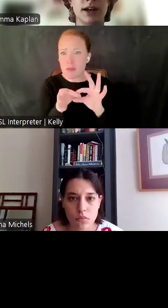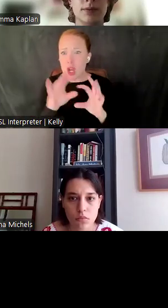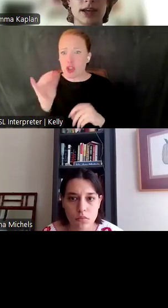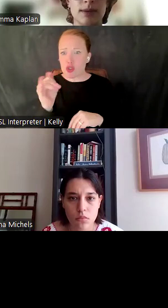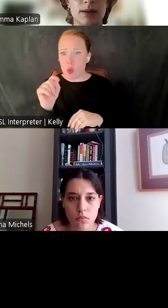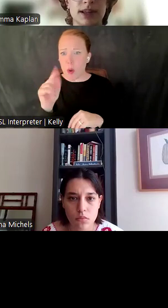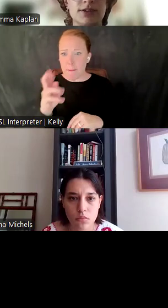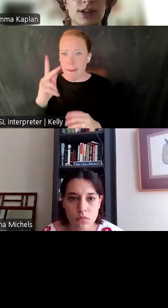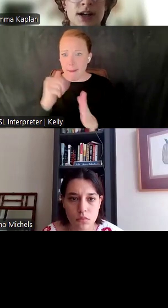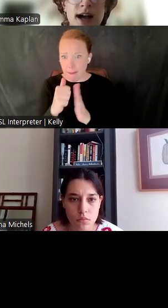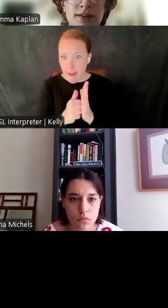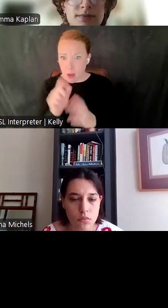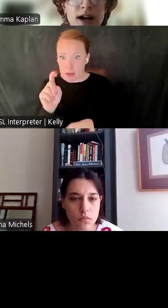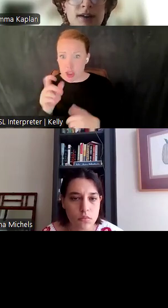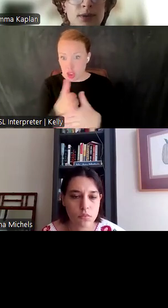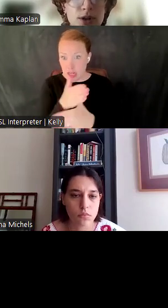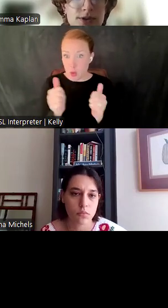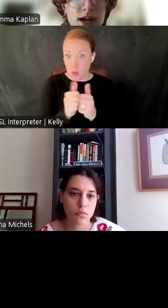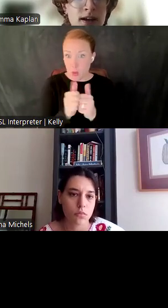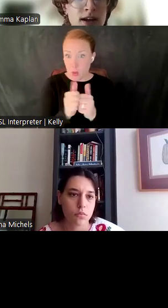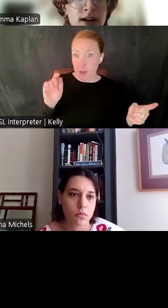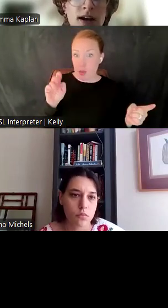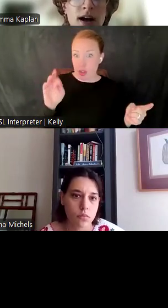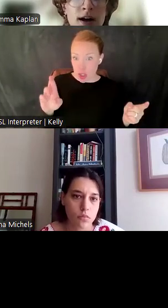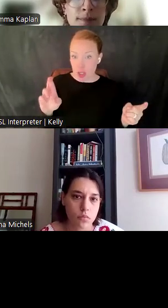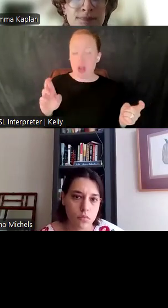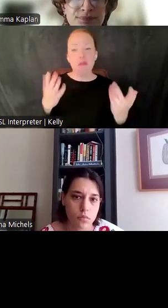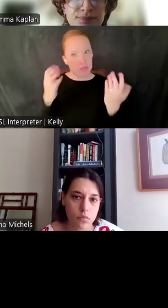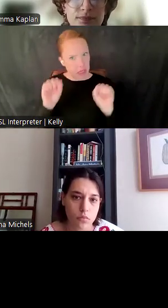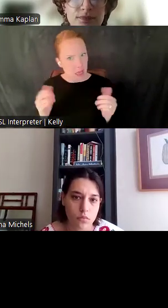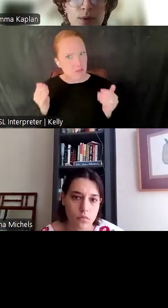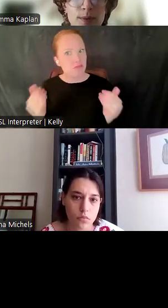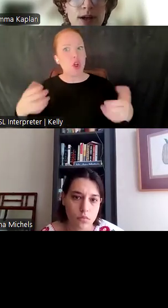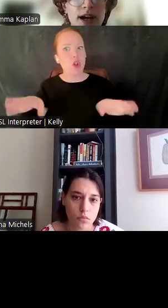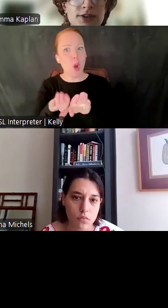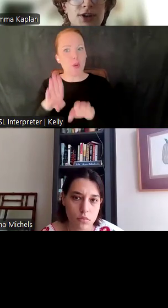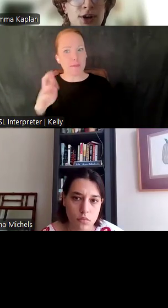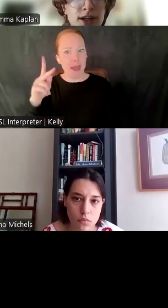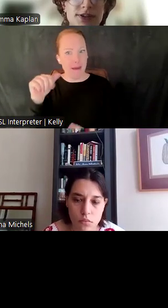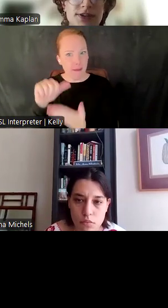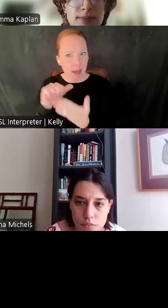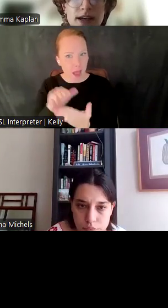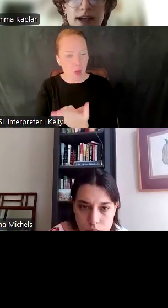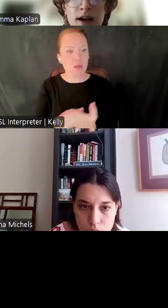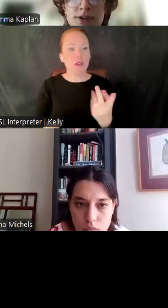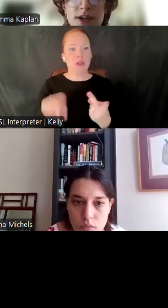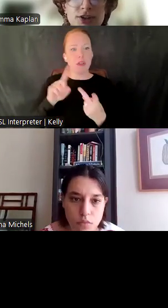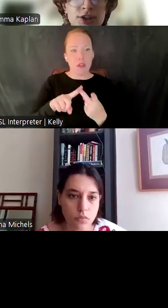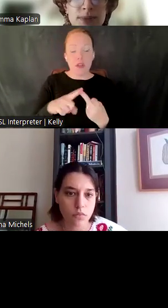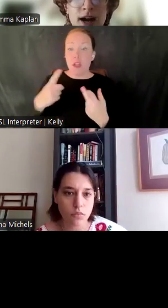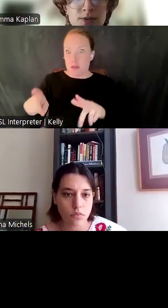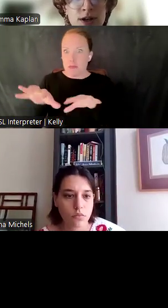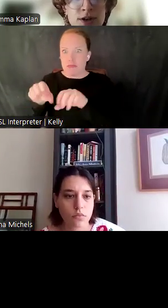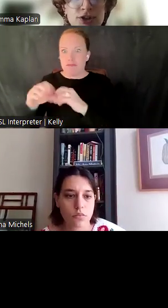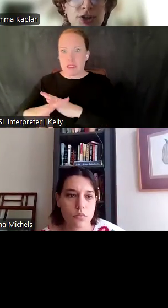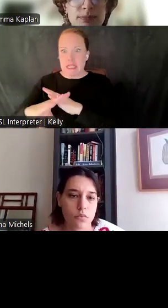party, and then we can make a plan to have them close that. We want to look at securing existing bank accounts, like